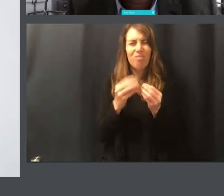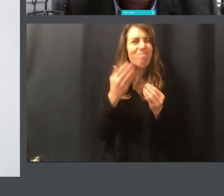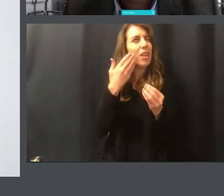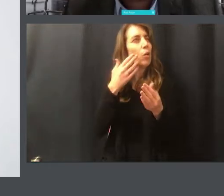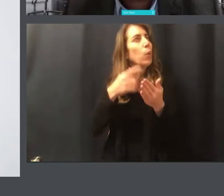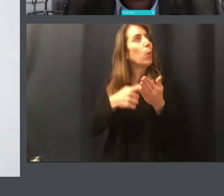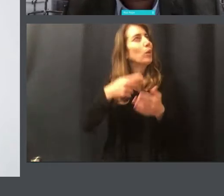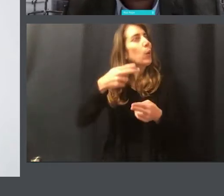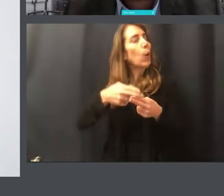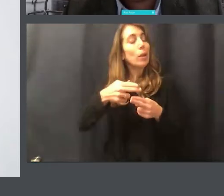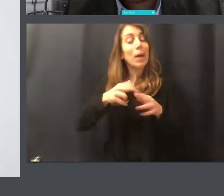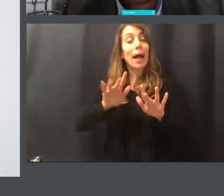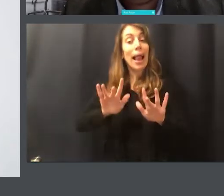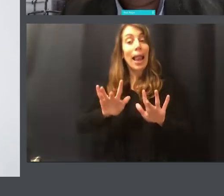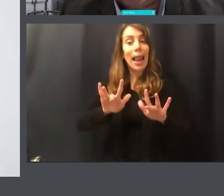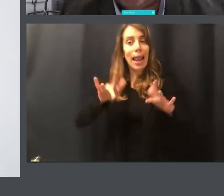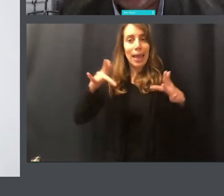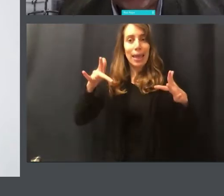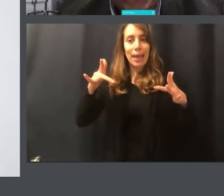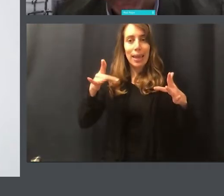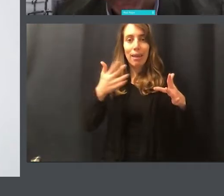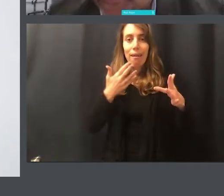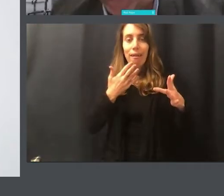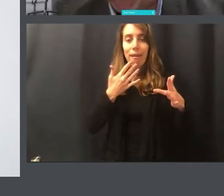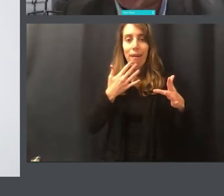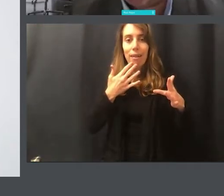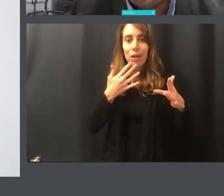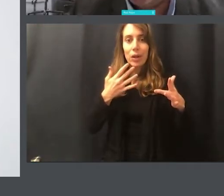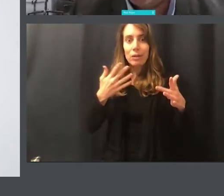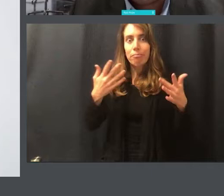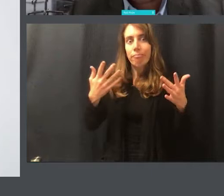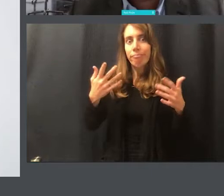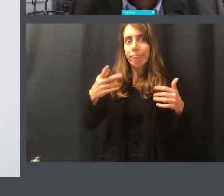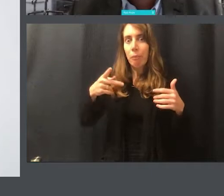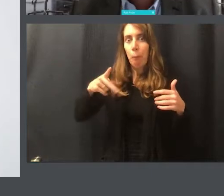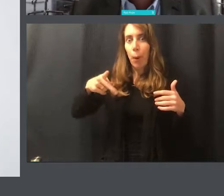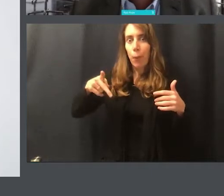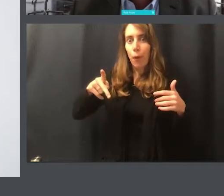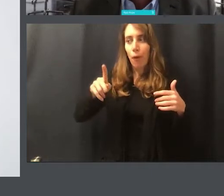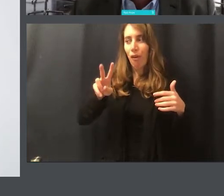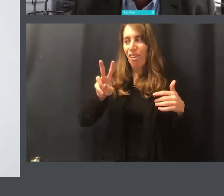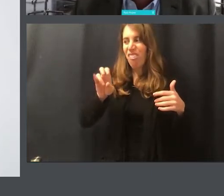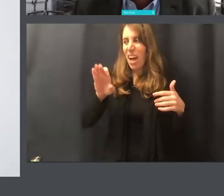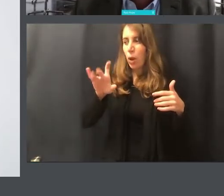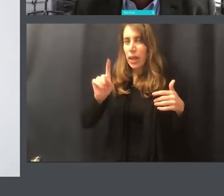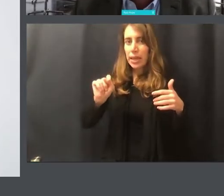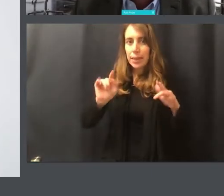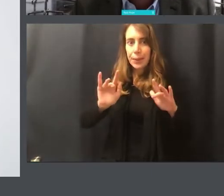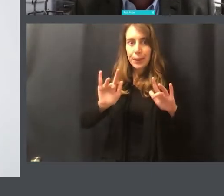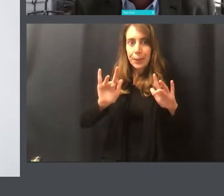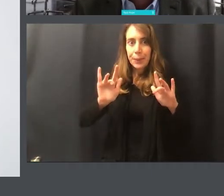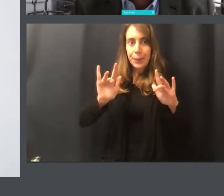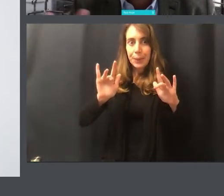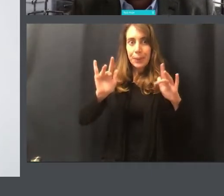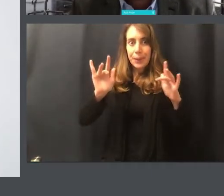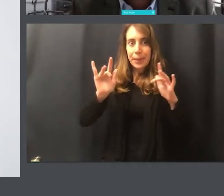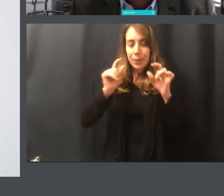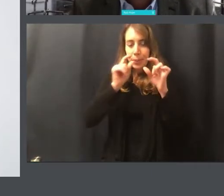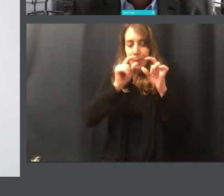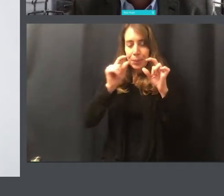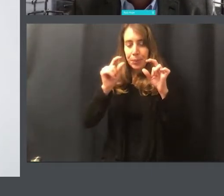it, light violet, I don't know what you would call it. That's where you have the greatest increase,